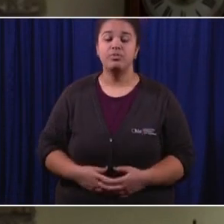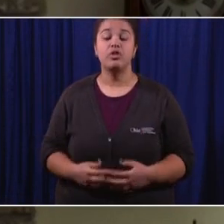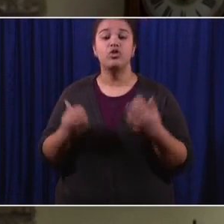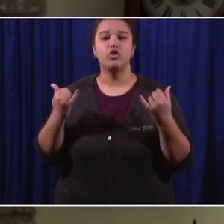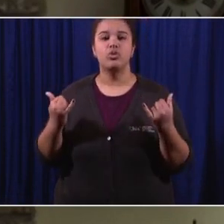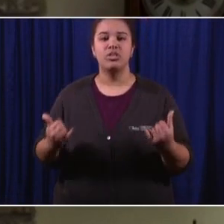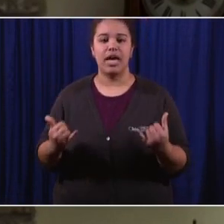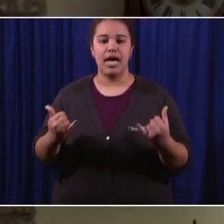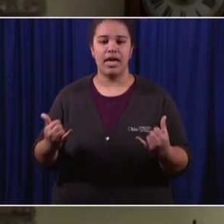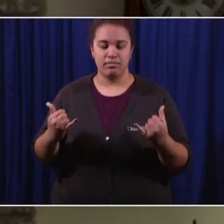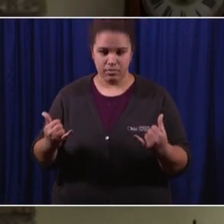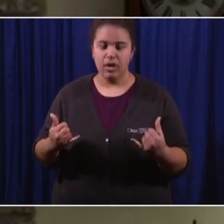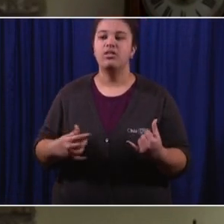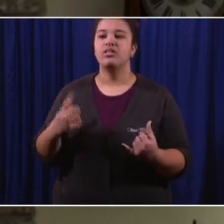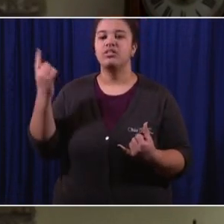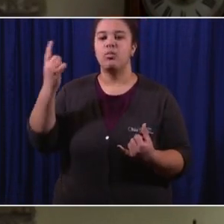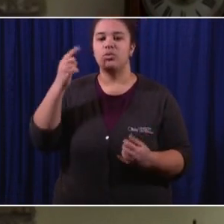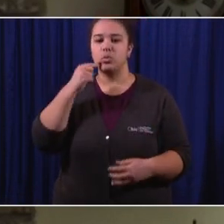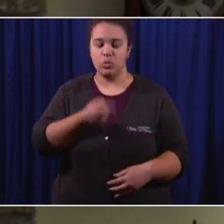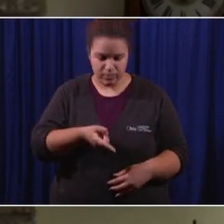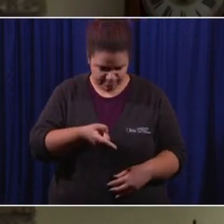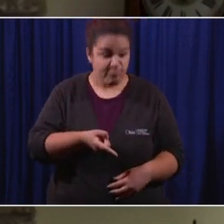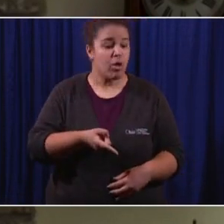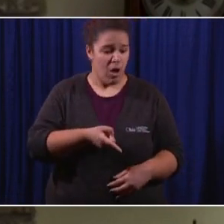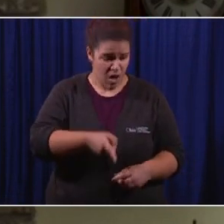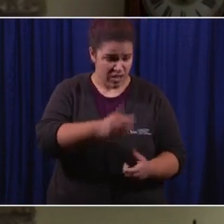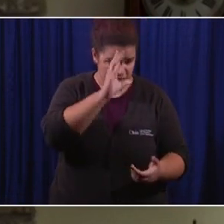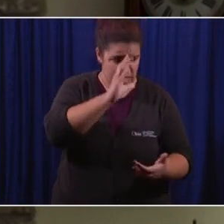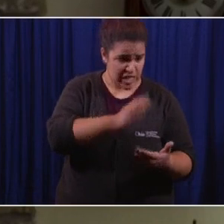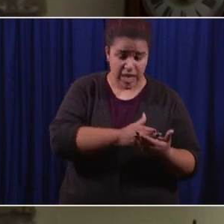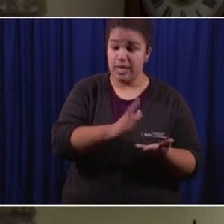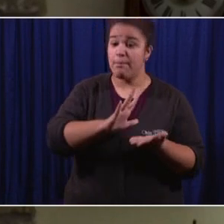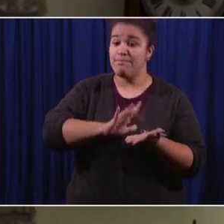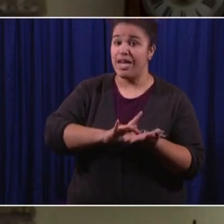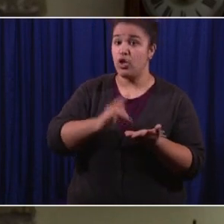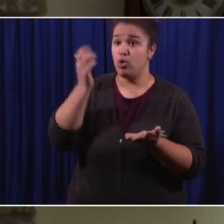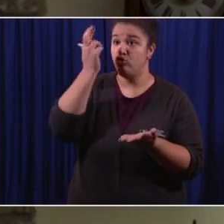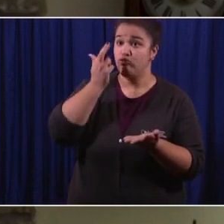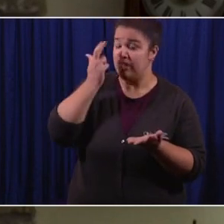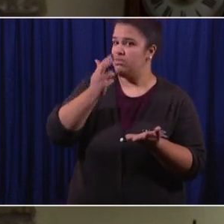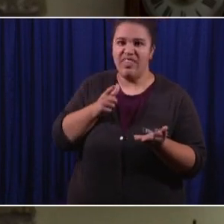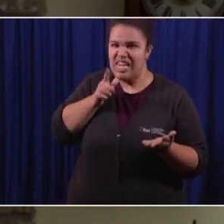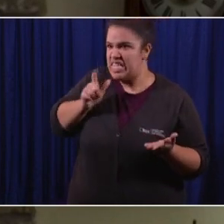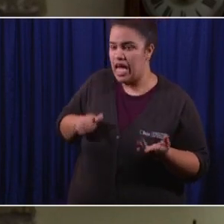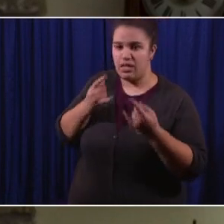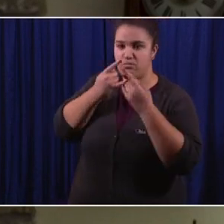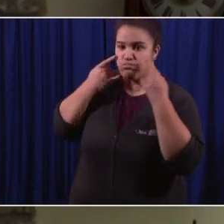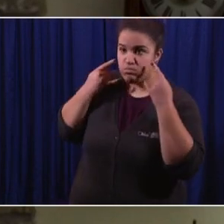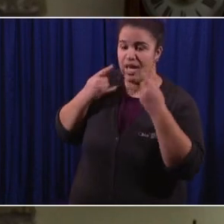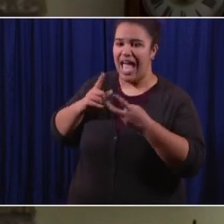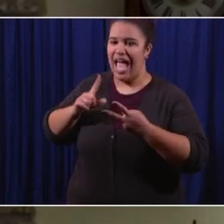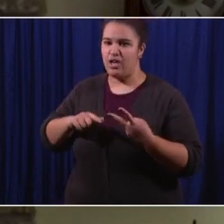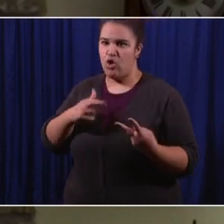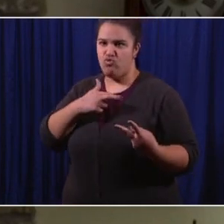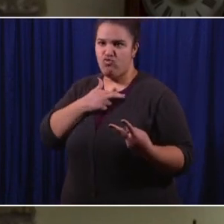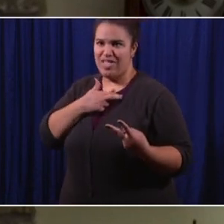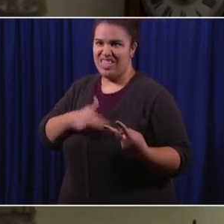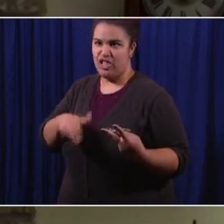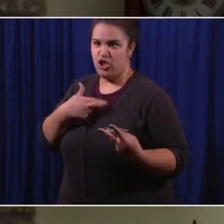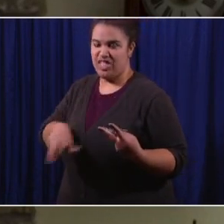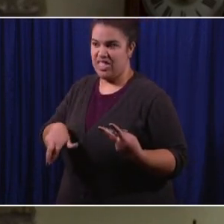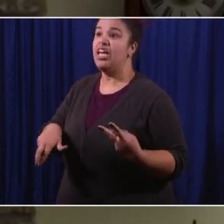son's medical exemption was not going to be honored by the school. And the school also questioned her religious exemption, asking for documentation